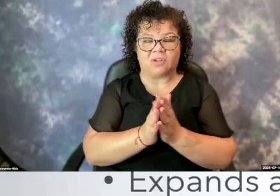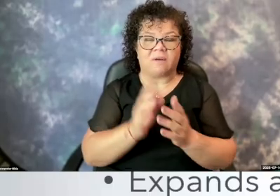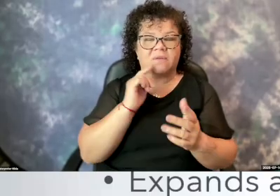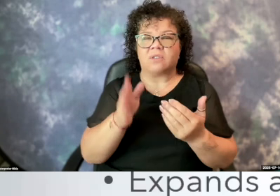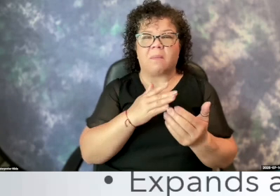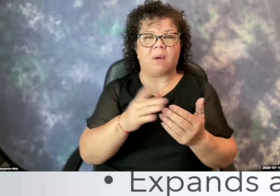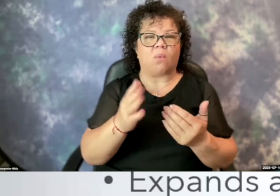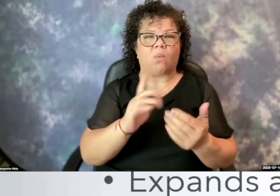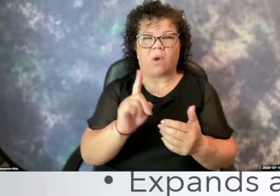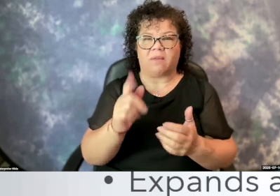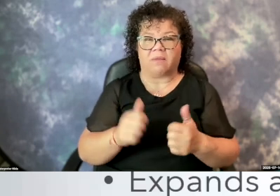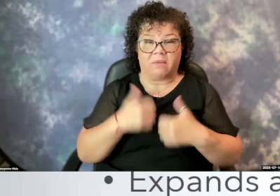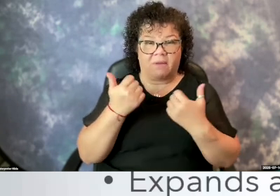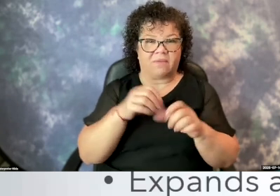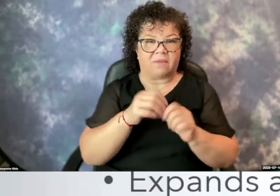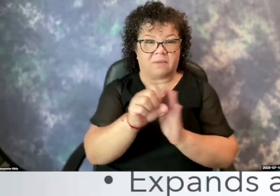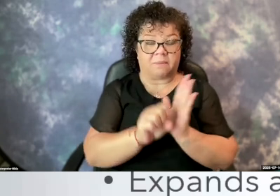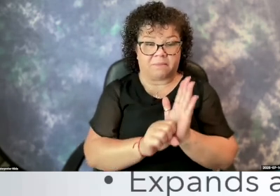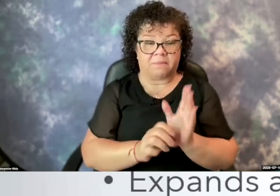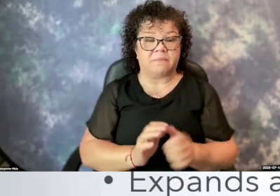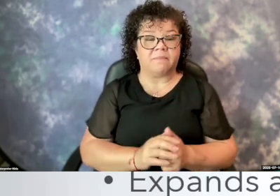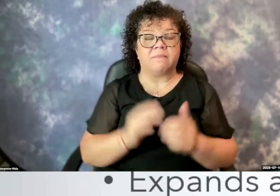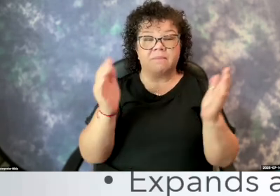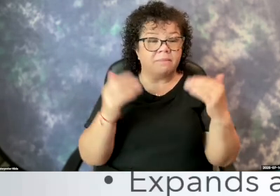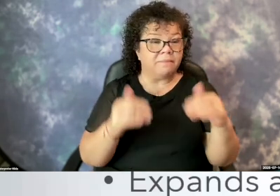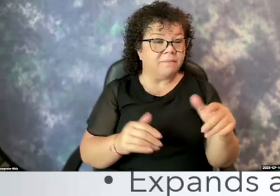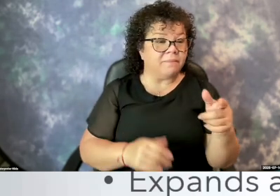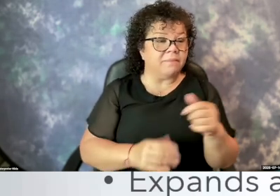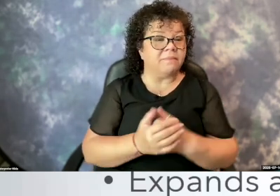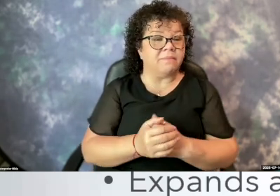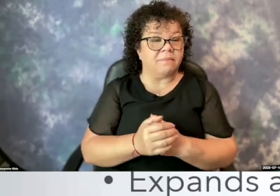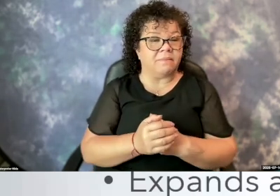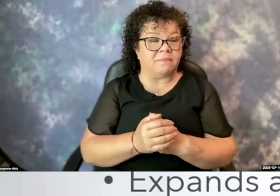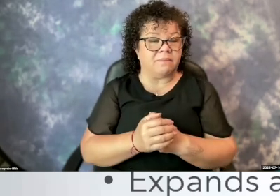continuous access to incentives regardless of geography.